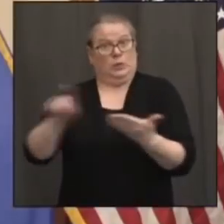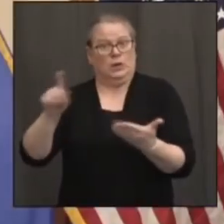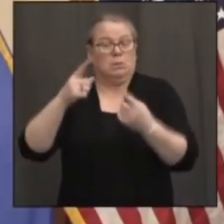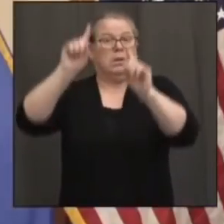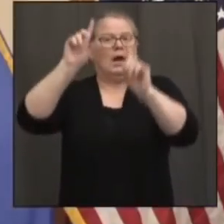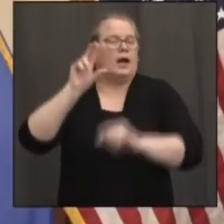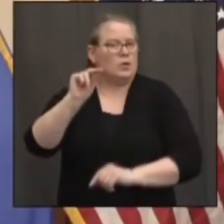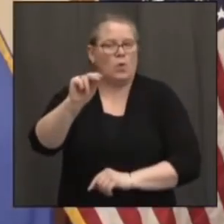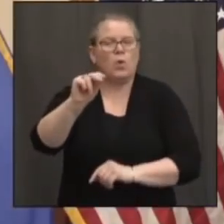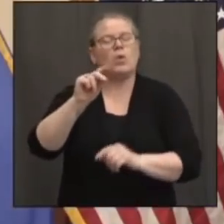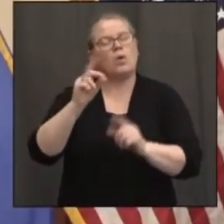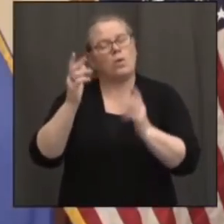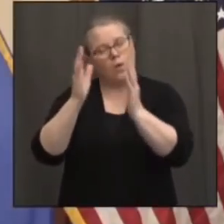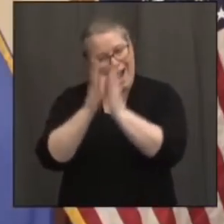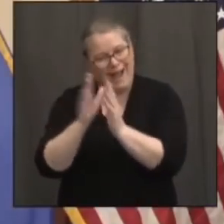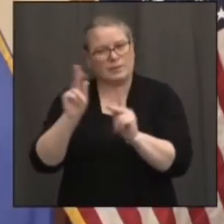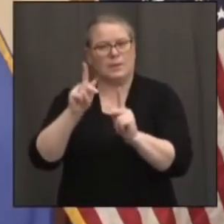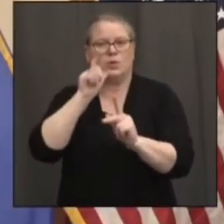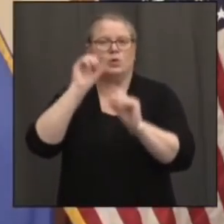Thank you.